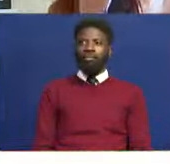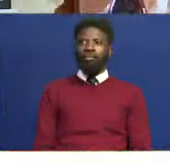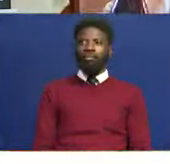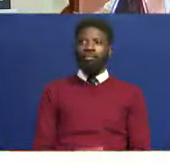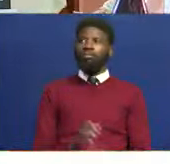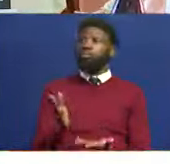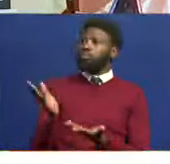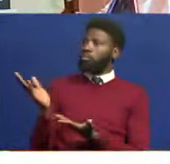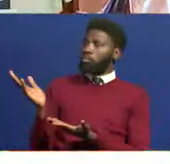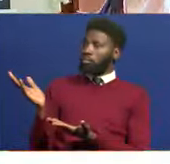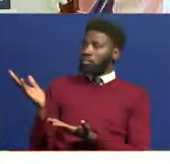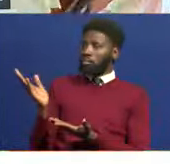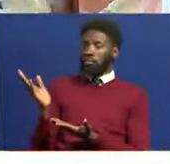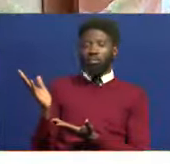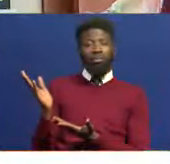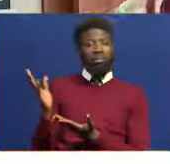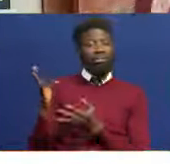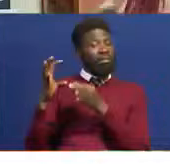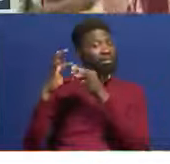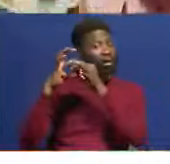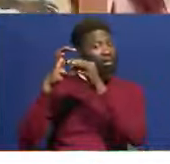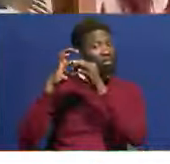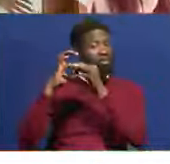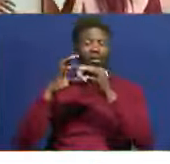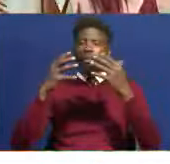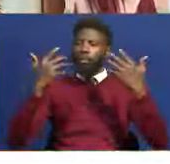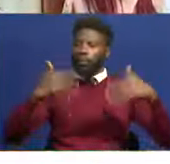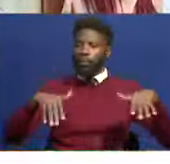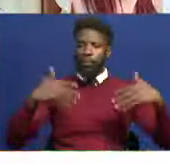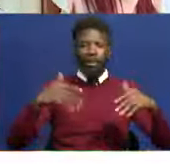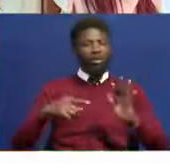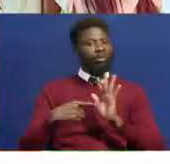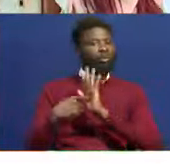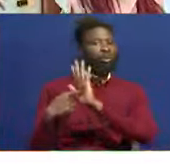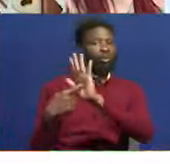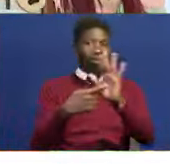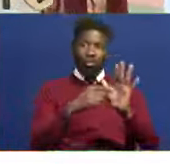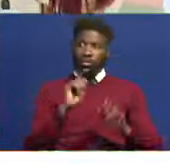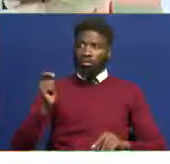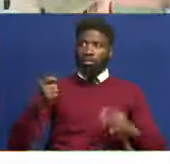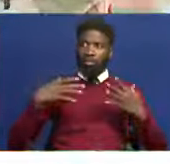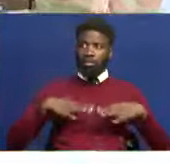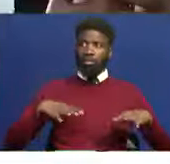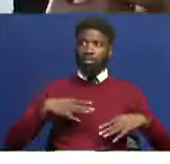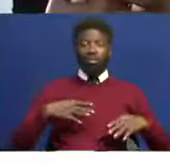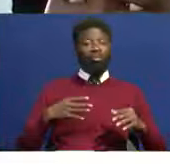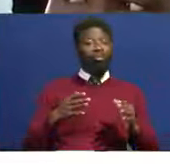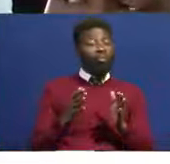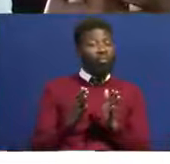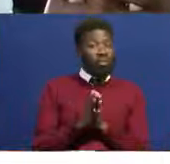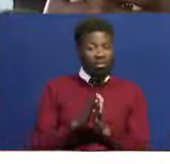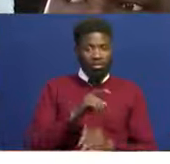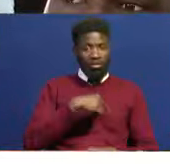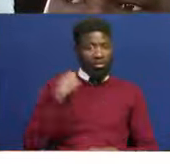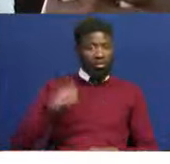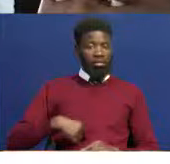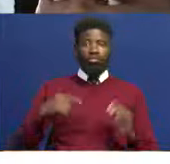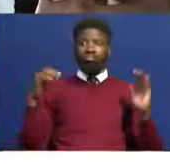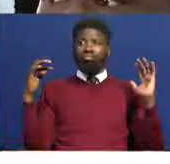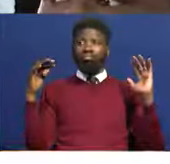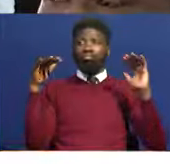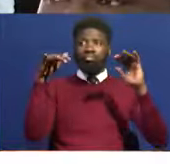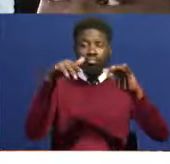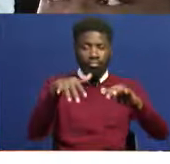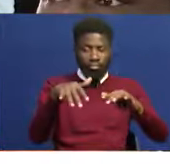In a vibrant display of cultural unity, Kenyans and Chinese nationals gathered at the Africa Star Railway Operation Company headquarters